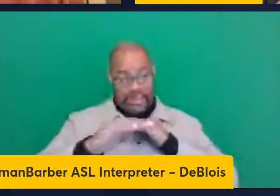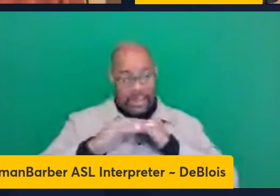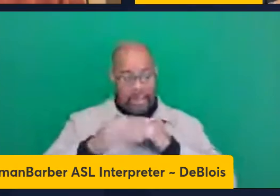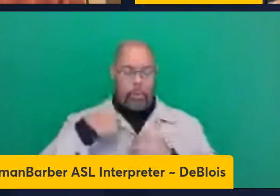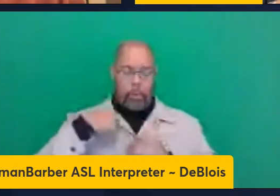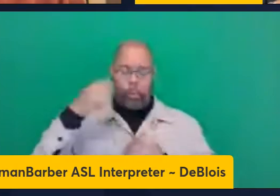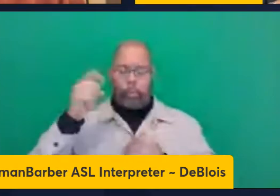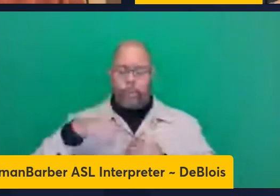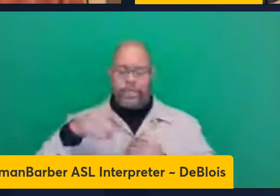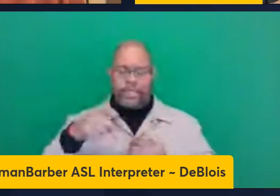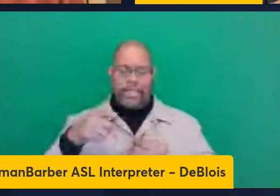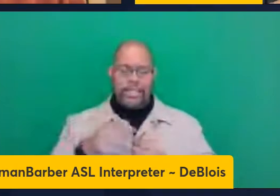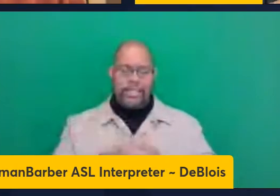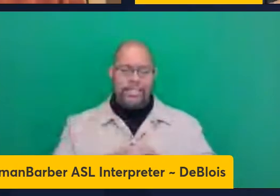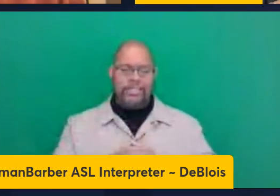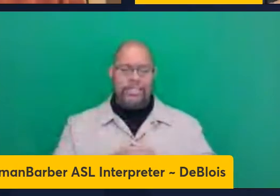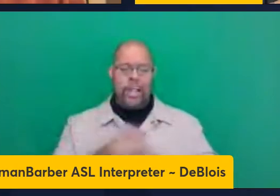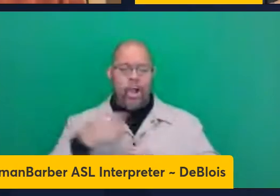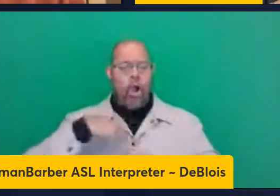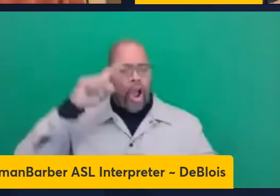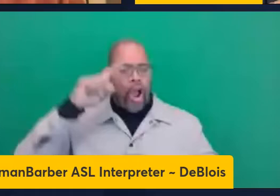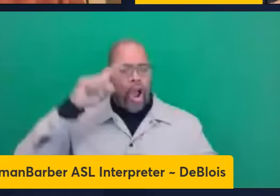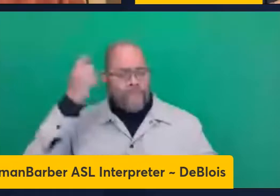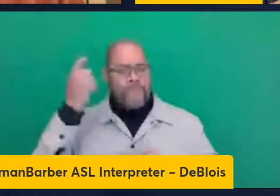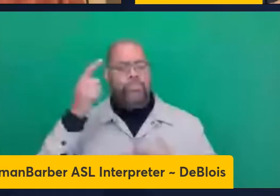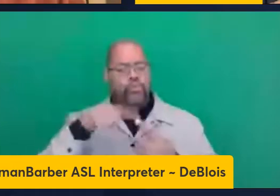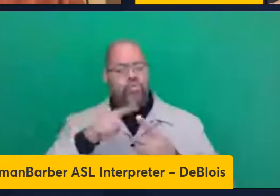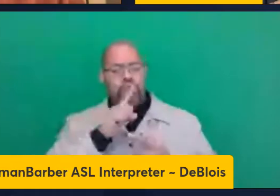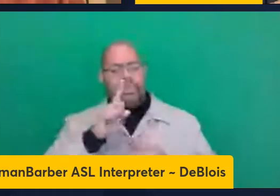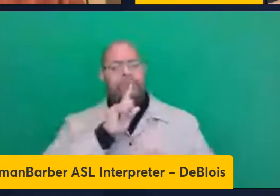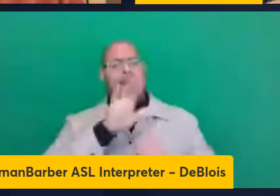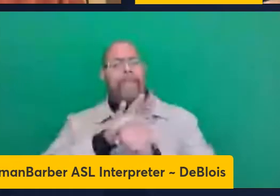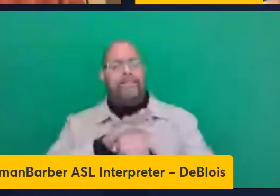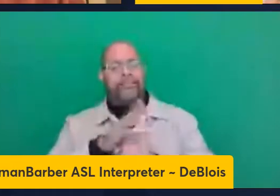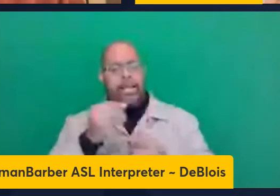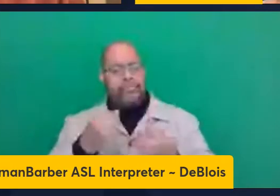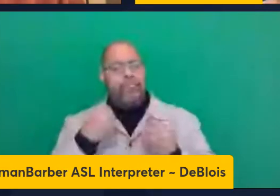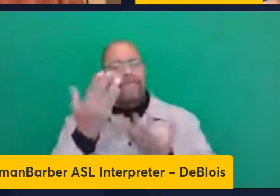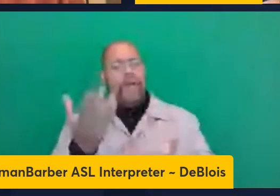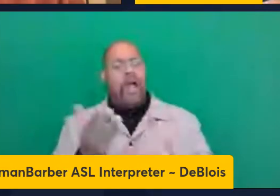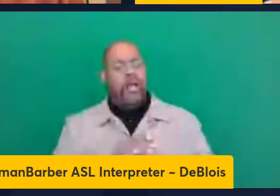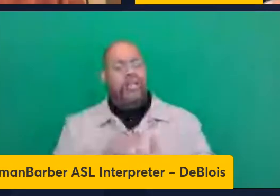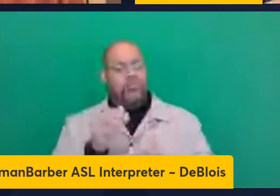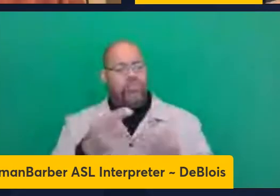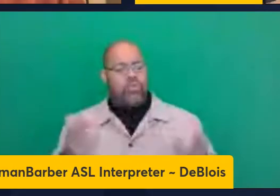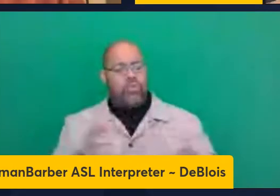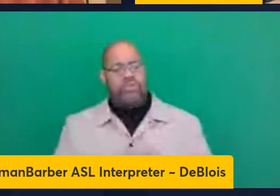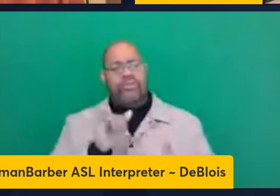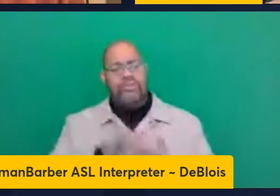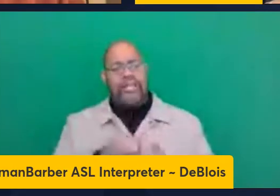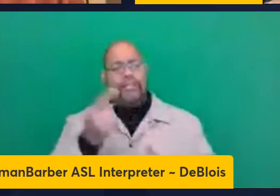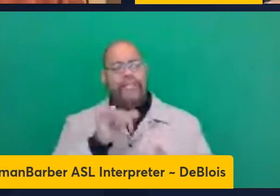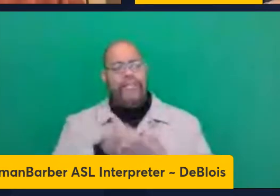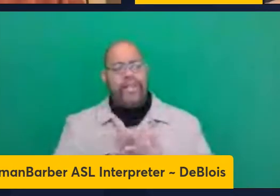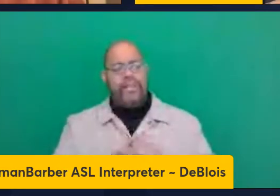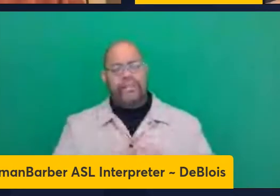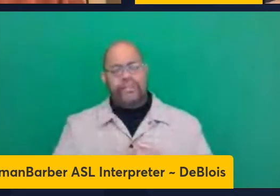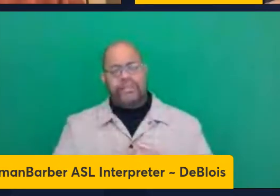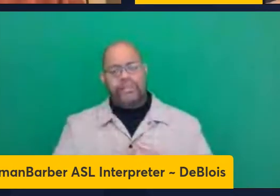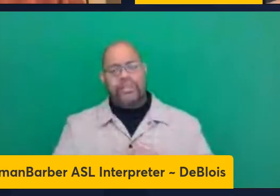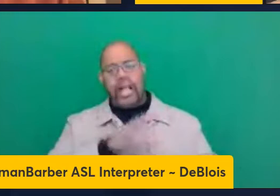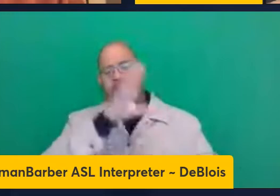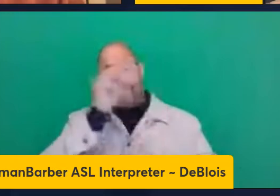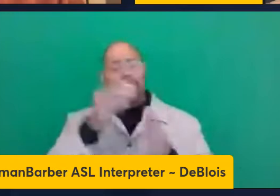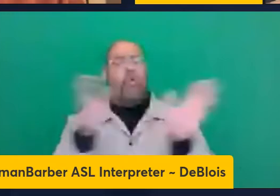need our governments to step up and also provide the resources. So that's something that is an